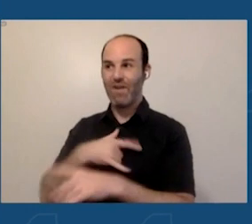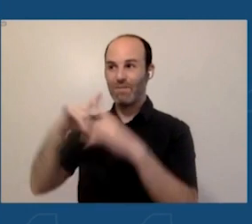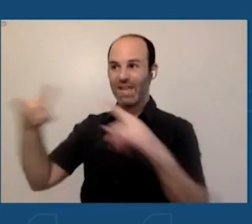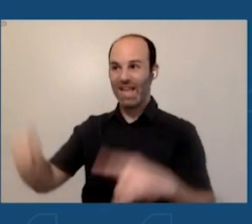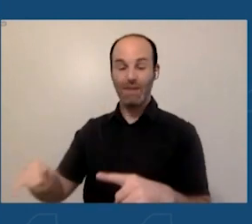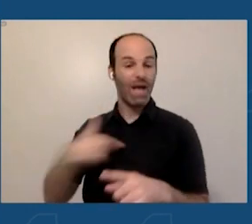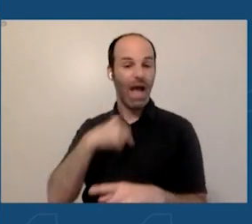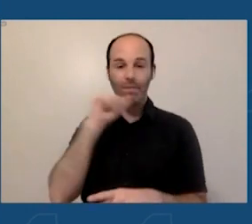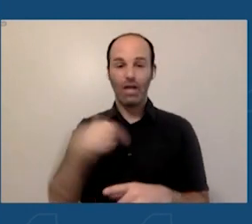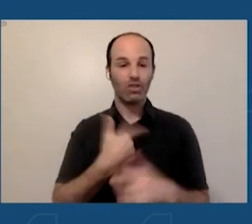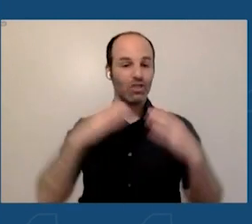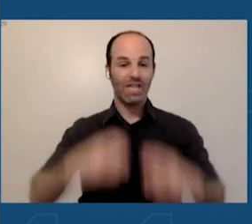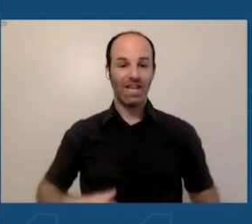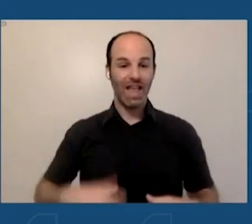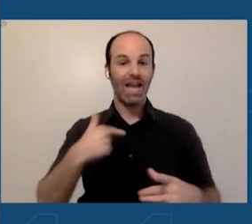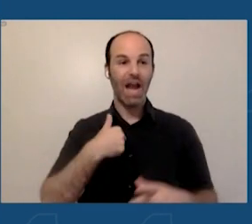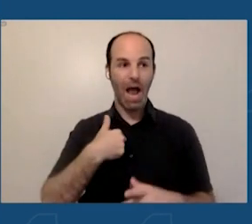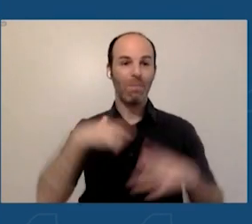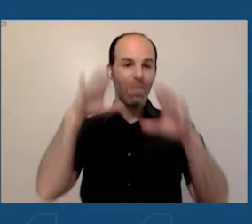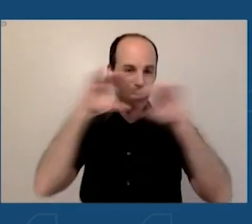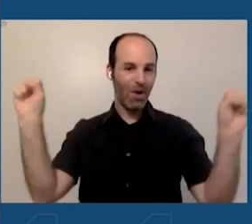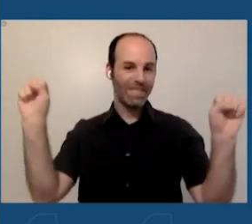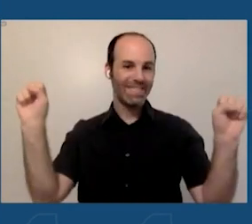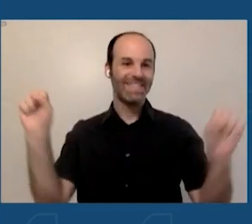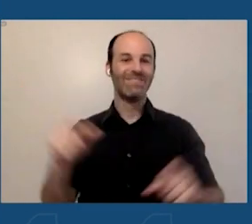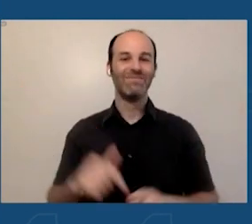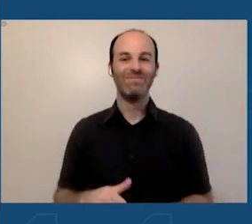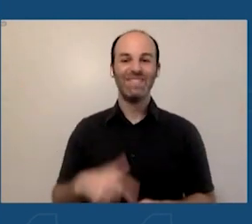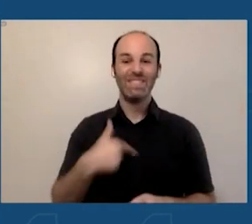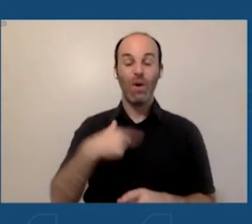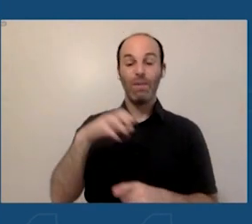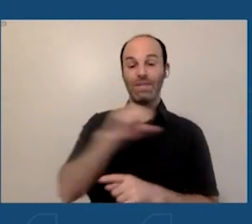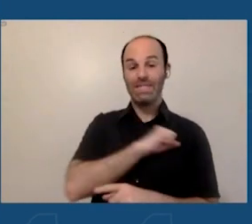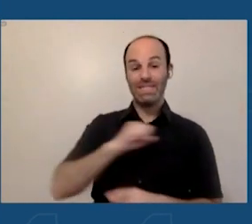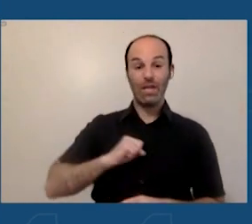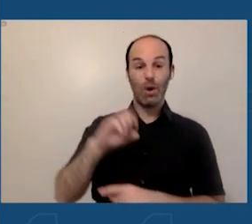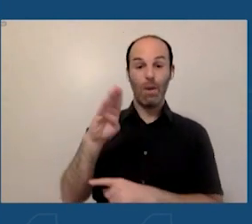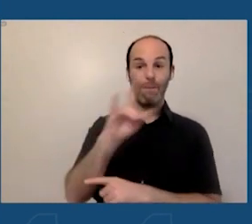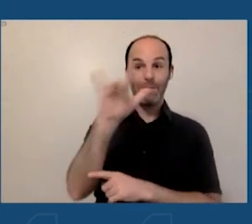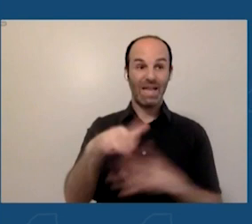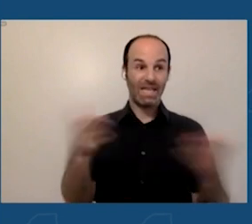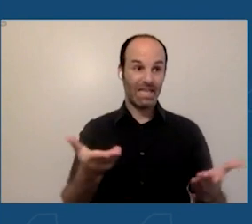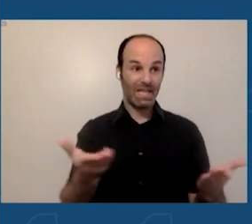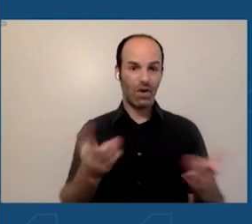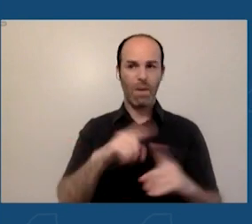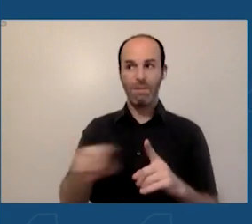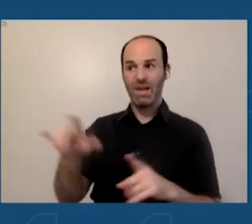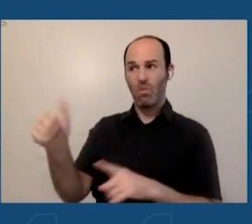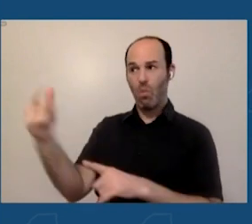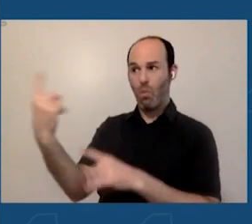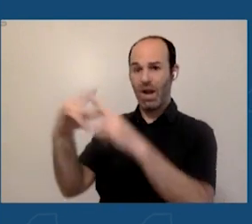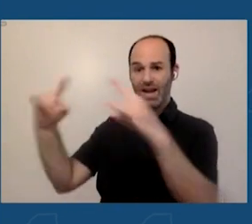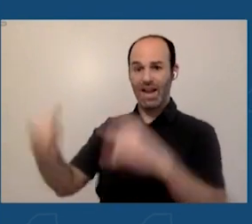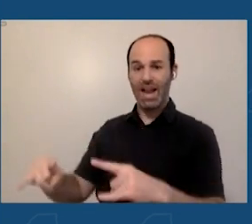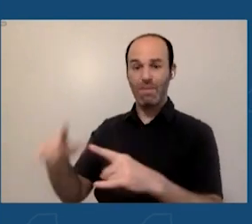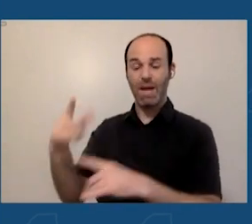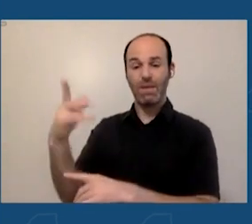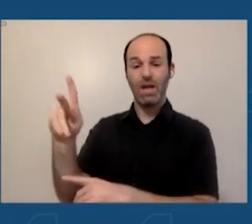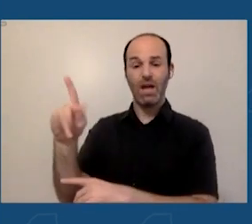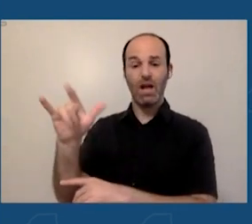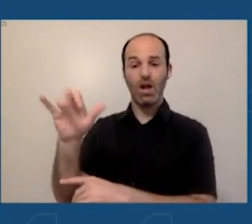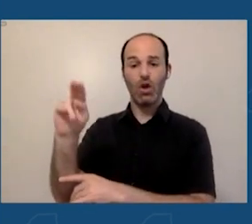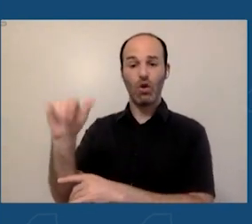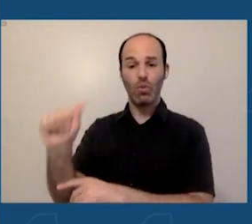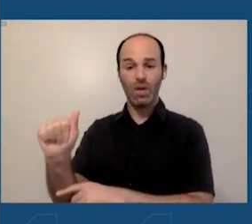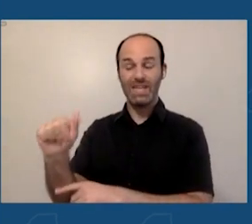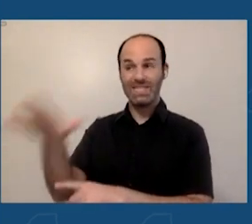may be Senator Bailey, but at camp, I'm Karina's dad. And at the other camp, I'm Giada's dad. And quite frankly, that is the most important